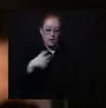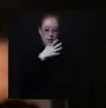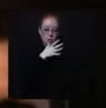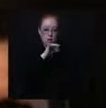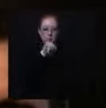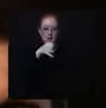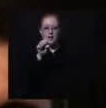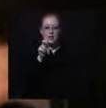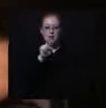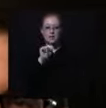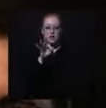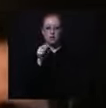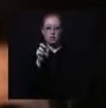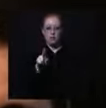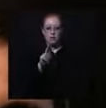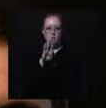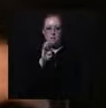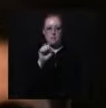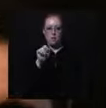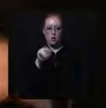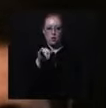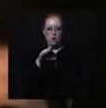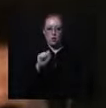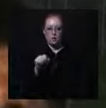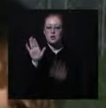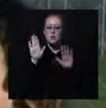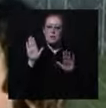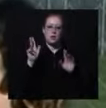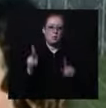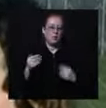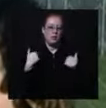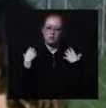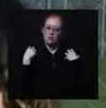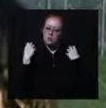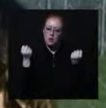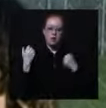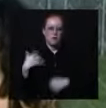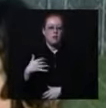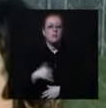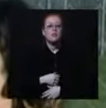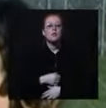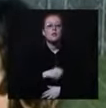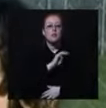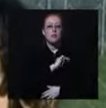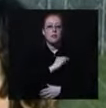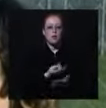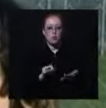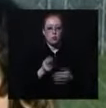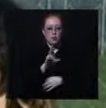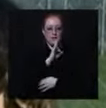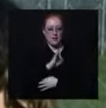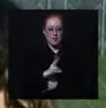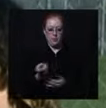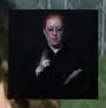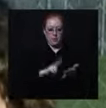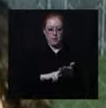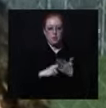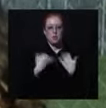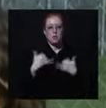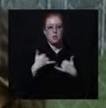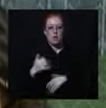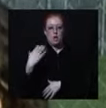Behrens, is an amazing person, has incredible strength. When Matthew was 7, we signed him up to play coach